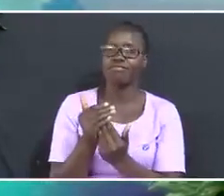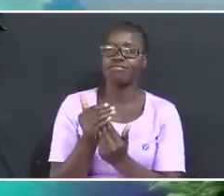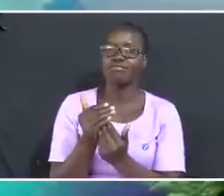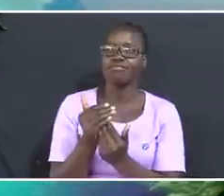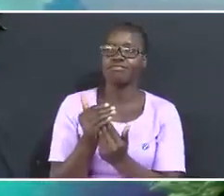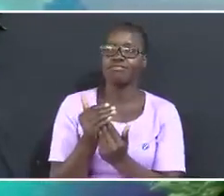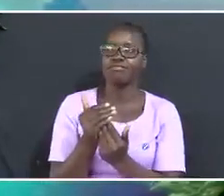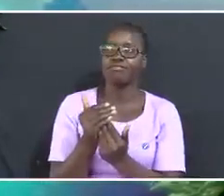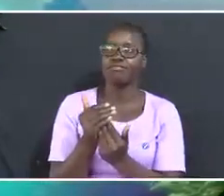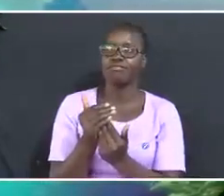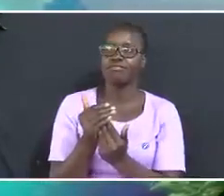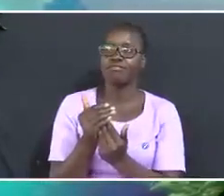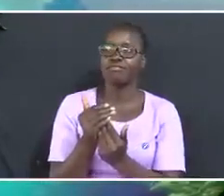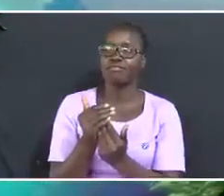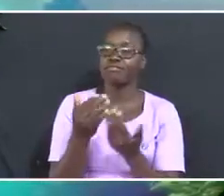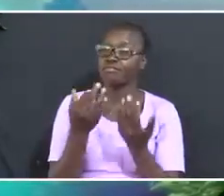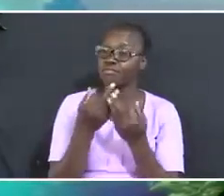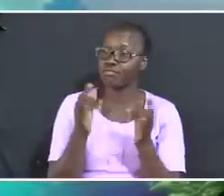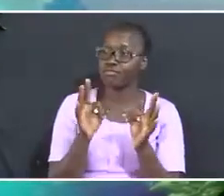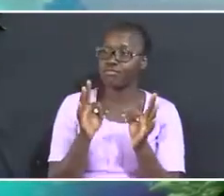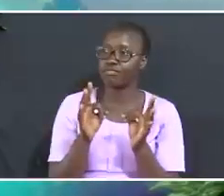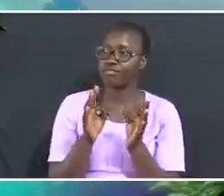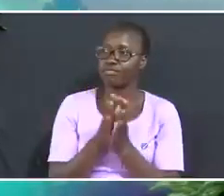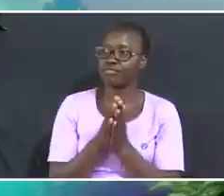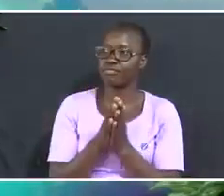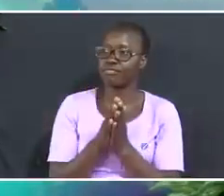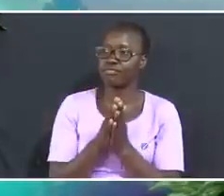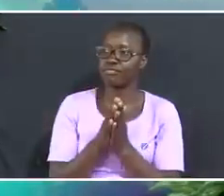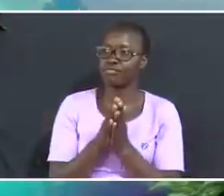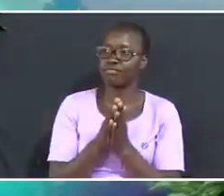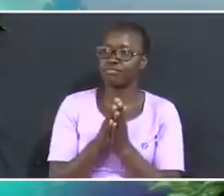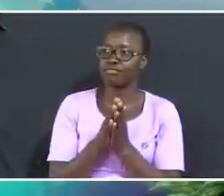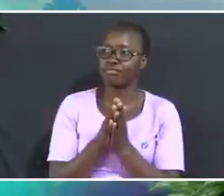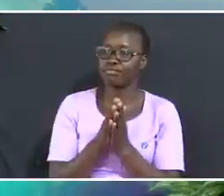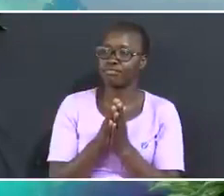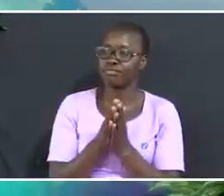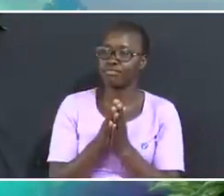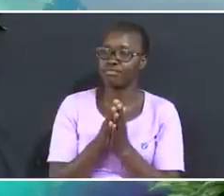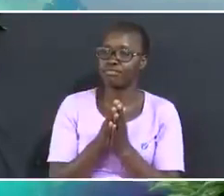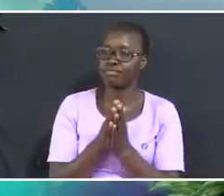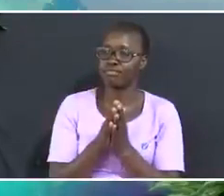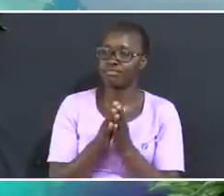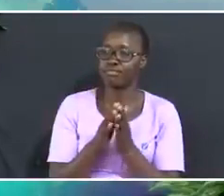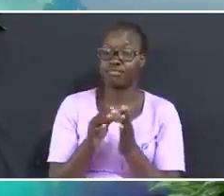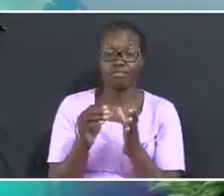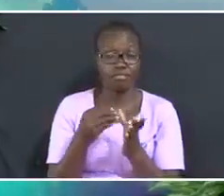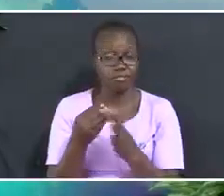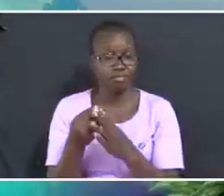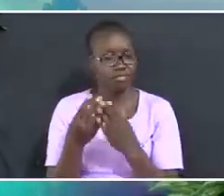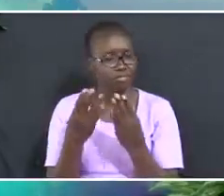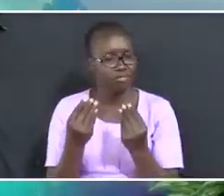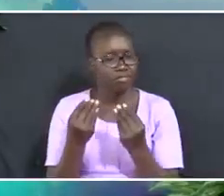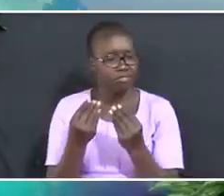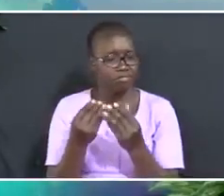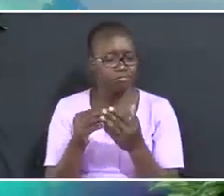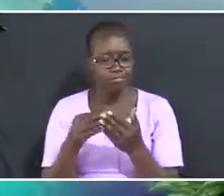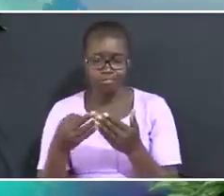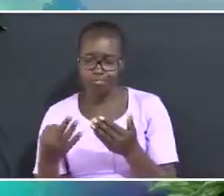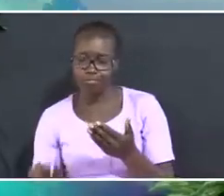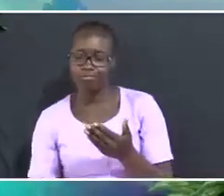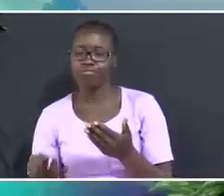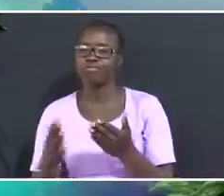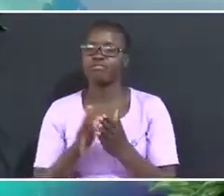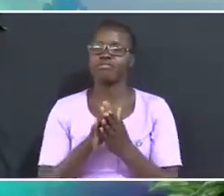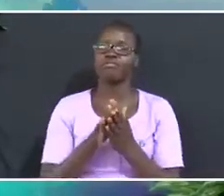That freedom, it is to be jealously guarded. Otherwise, you can easily slip back to that